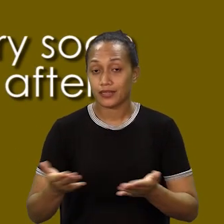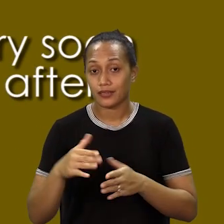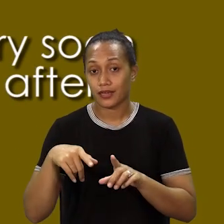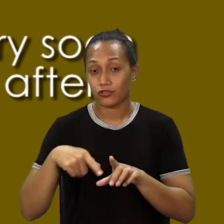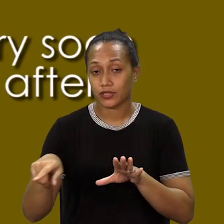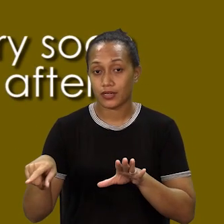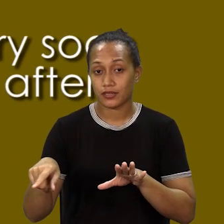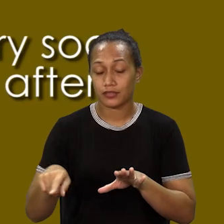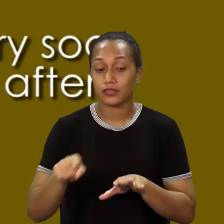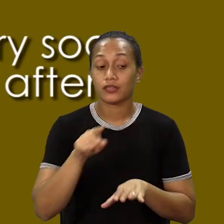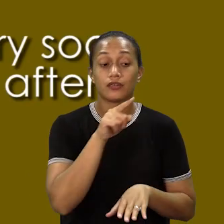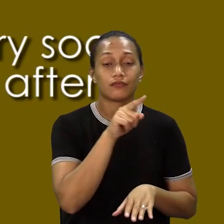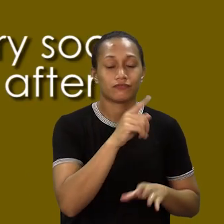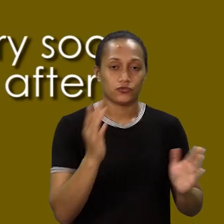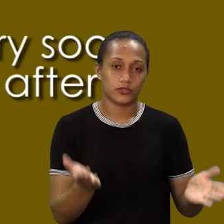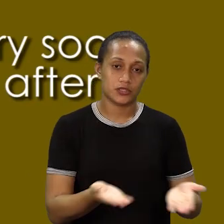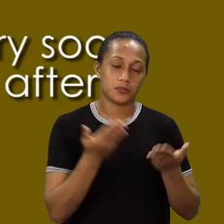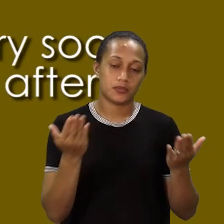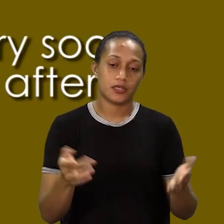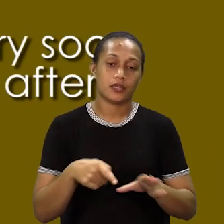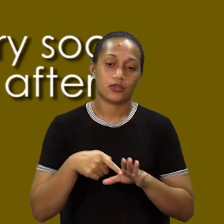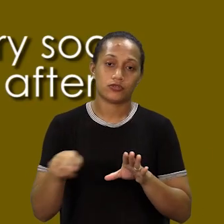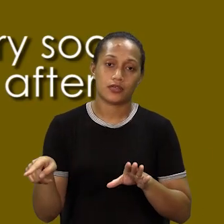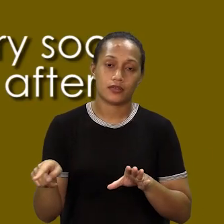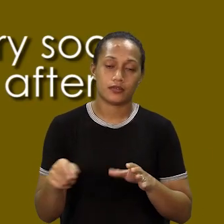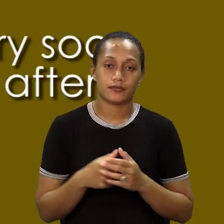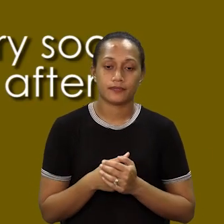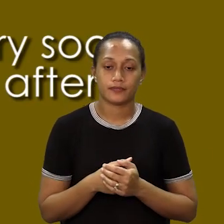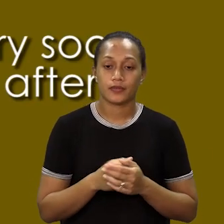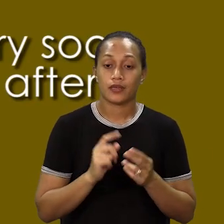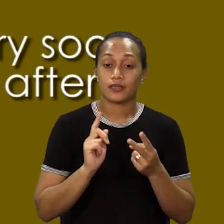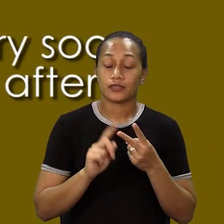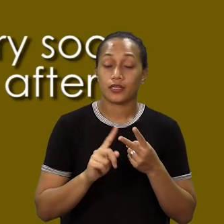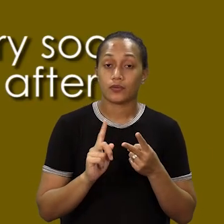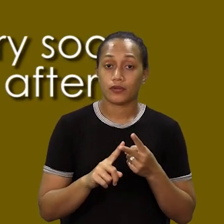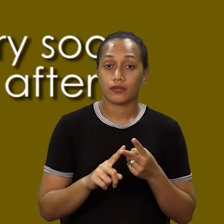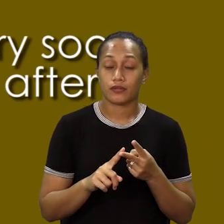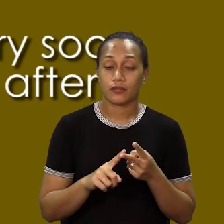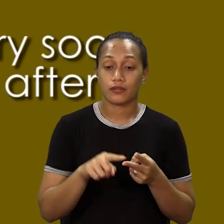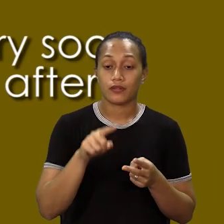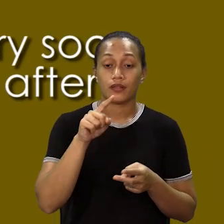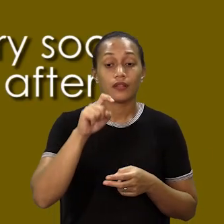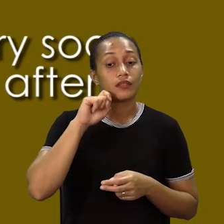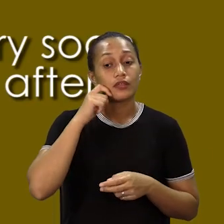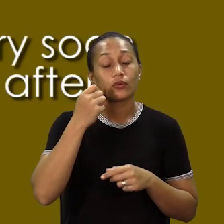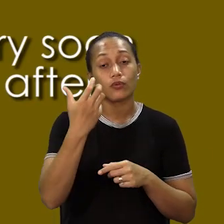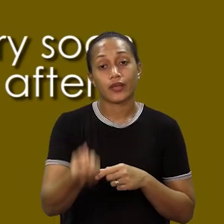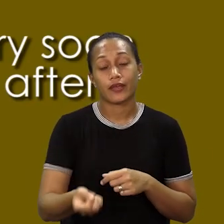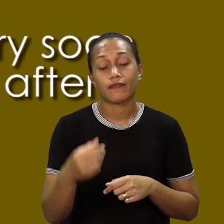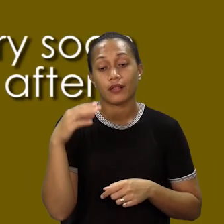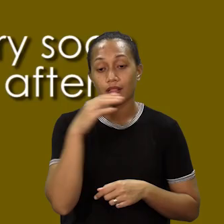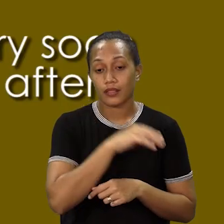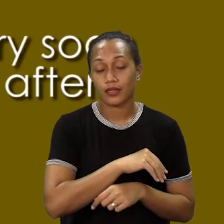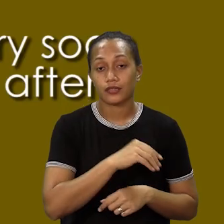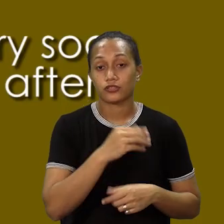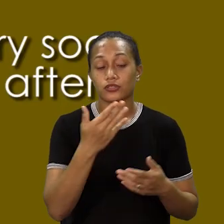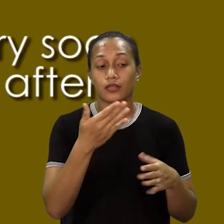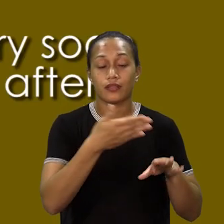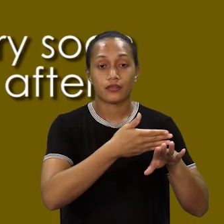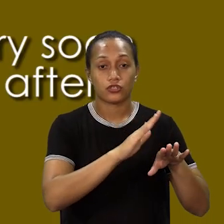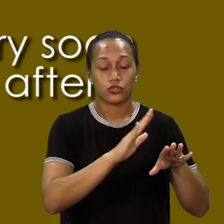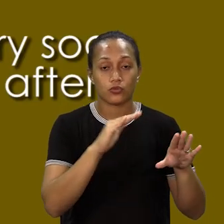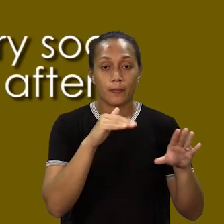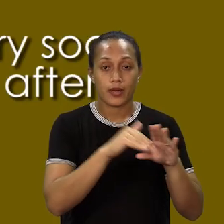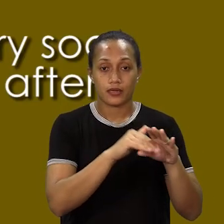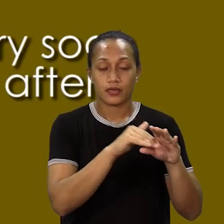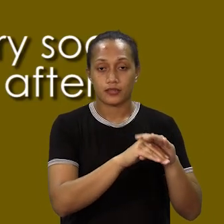is playing outside. She is playing outside. The second one is, they will